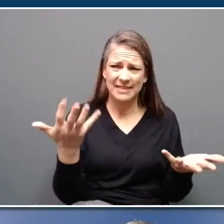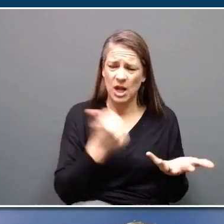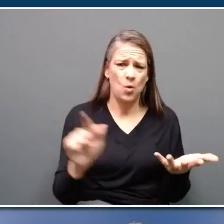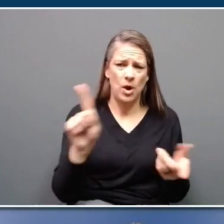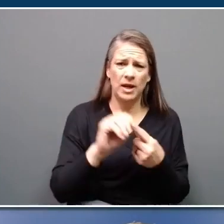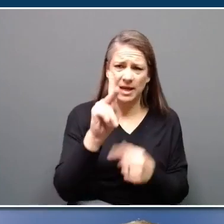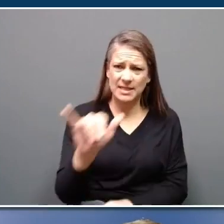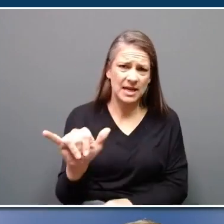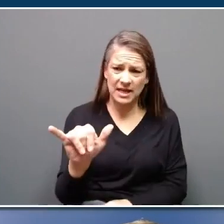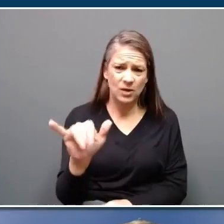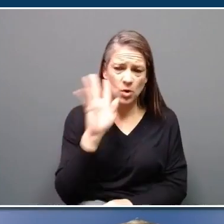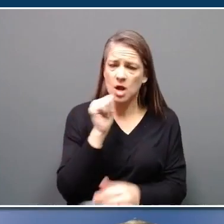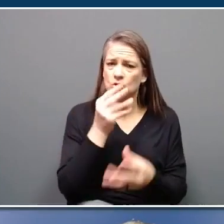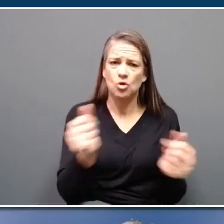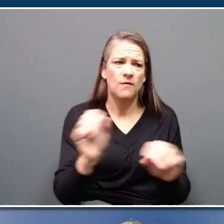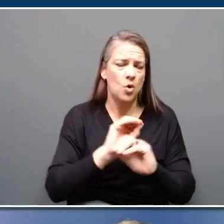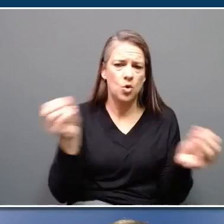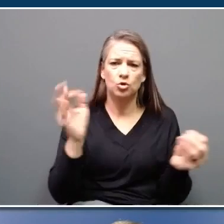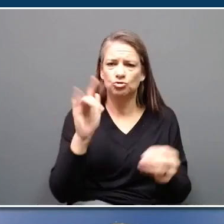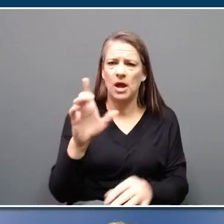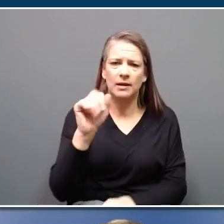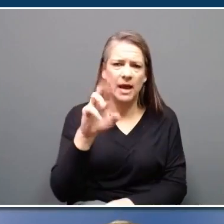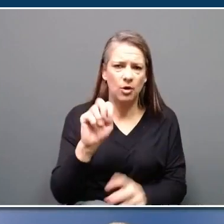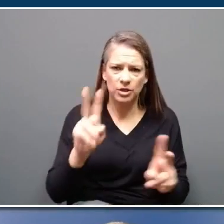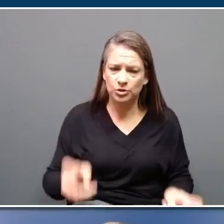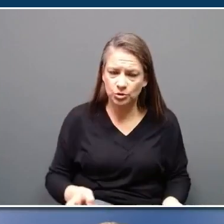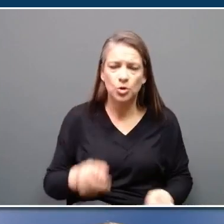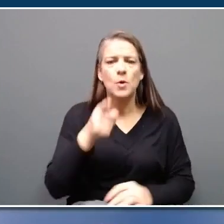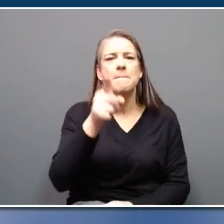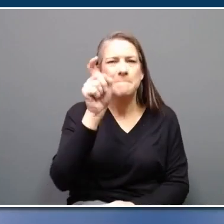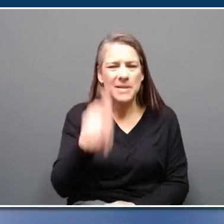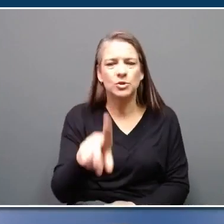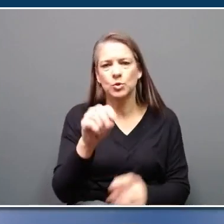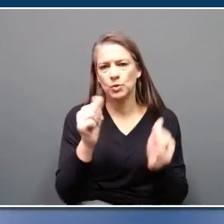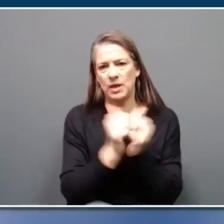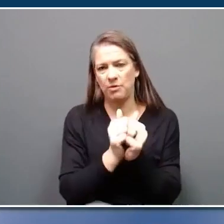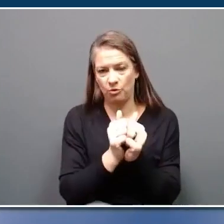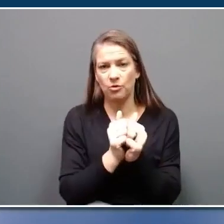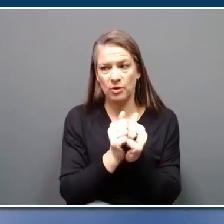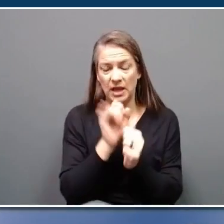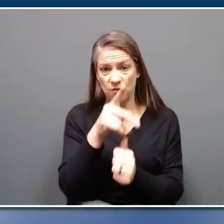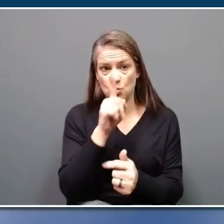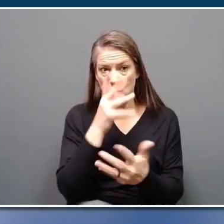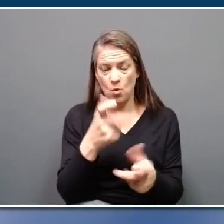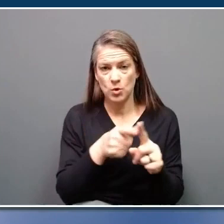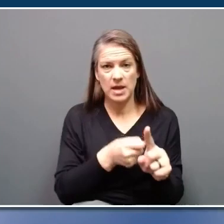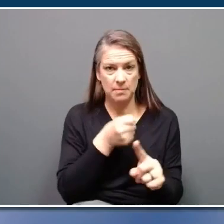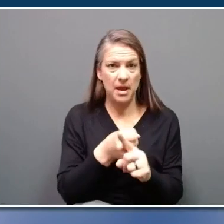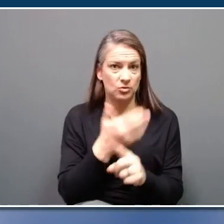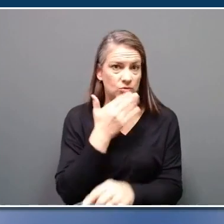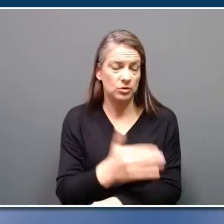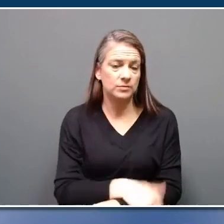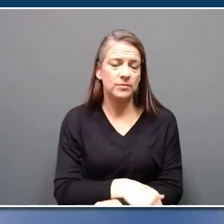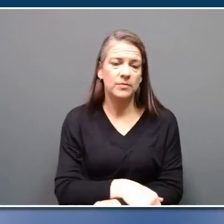It's not going to solve any of the child care desert issues. You got to do them together if we want to have a real impact. They still fail